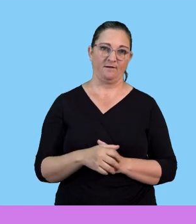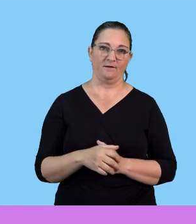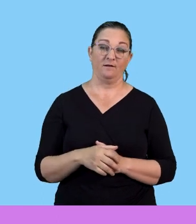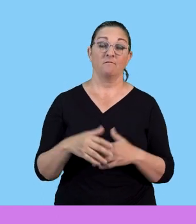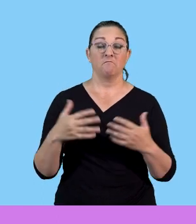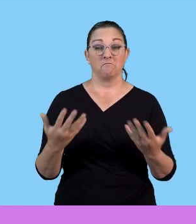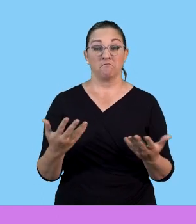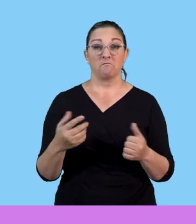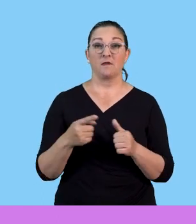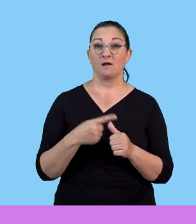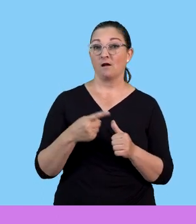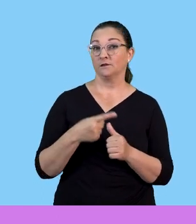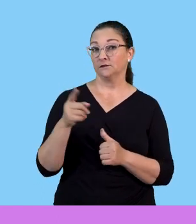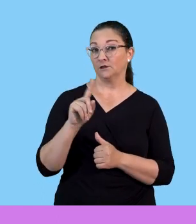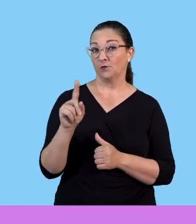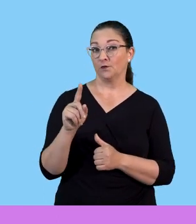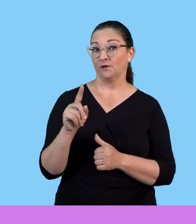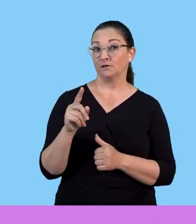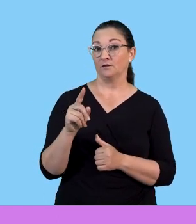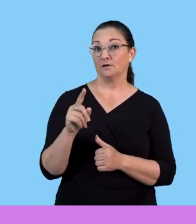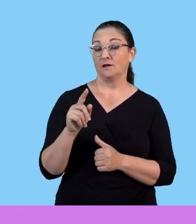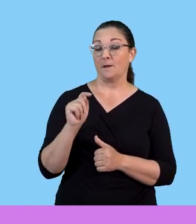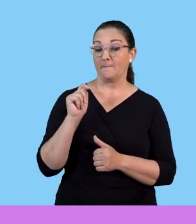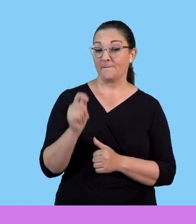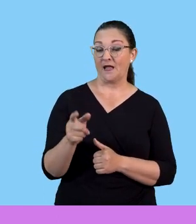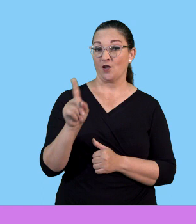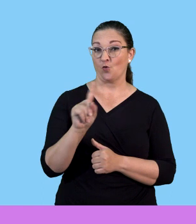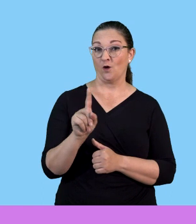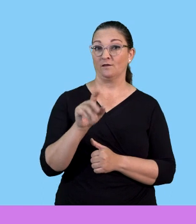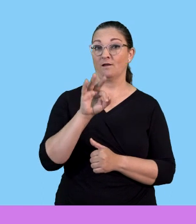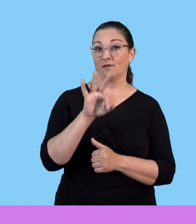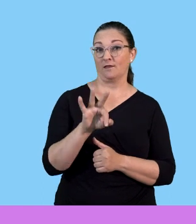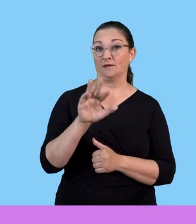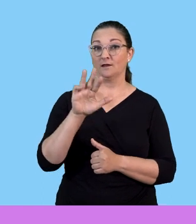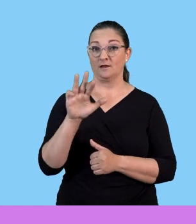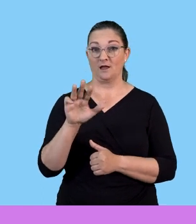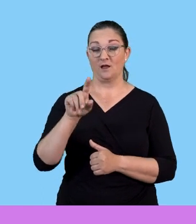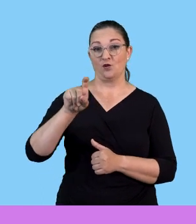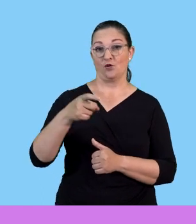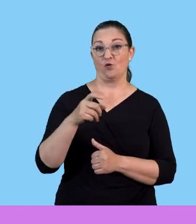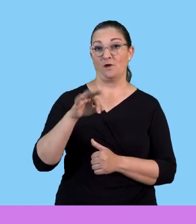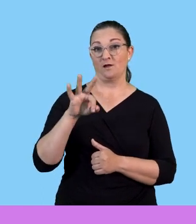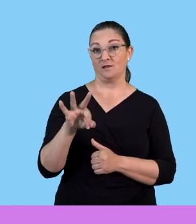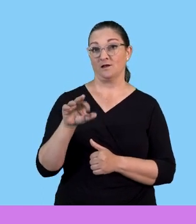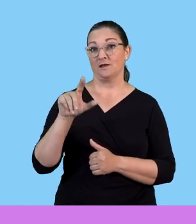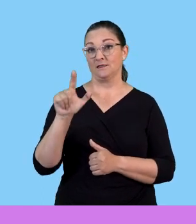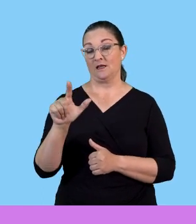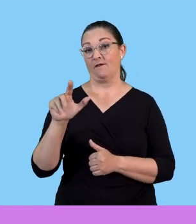0.315, meaning we need to pay 39 Rand,